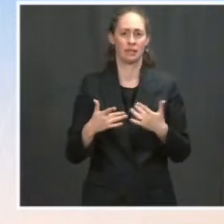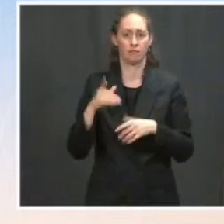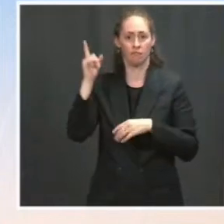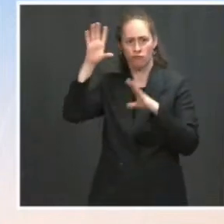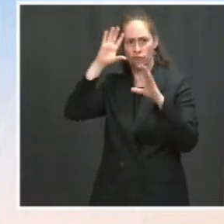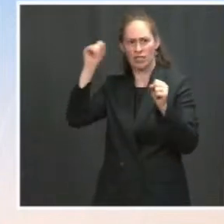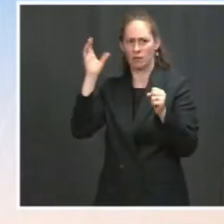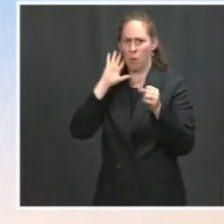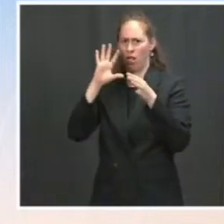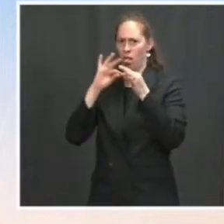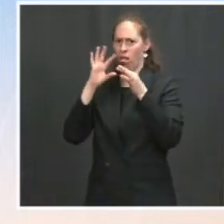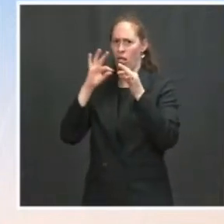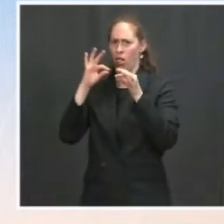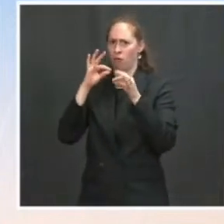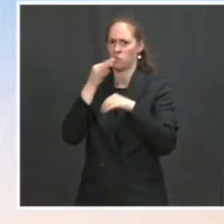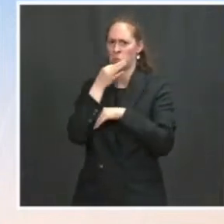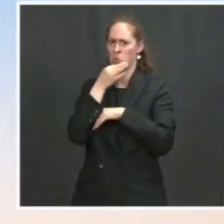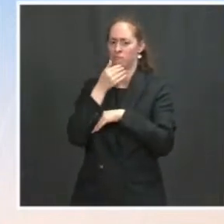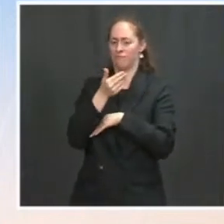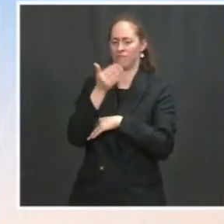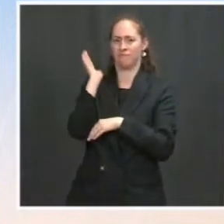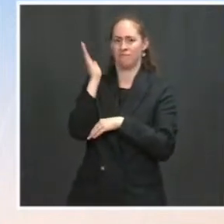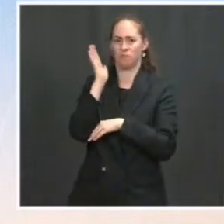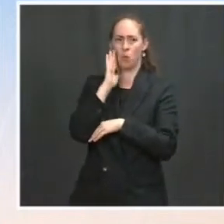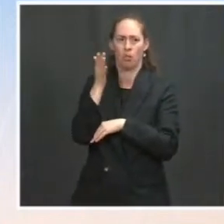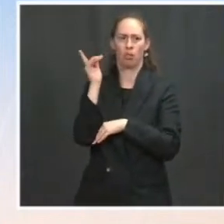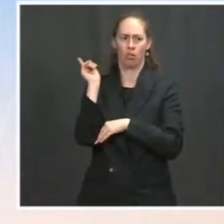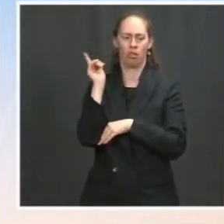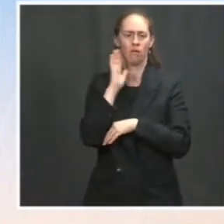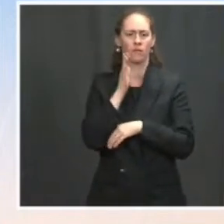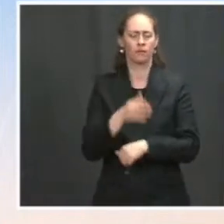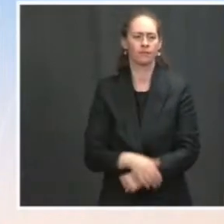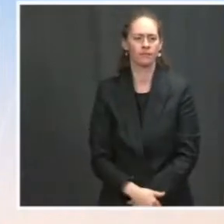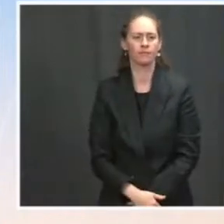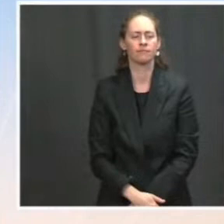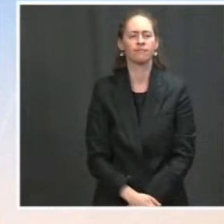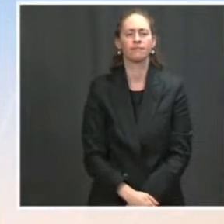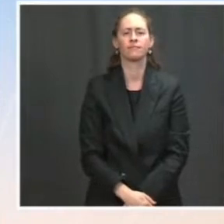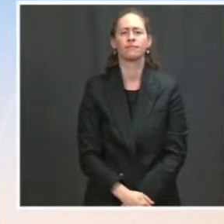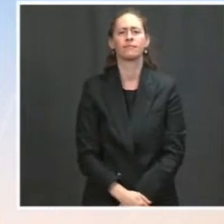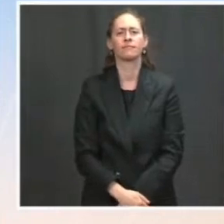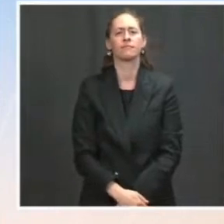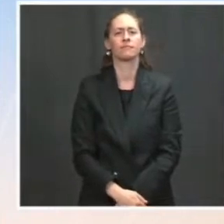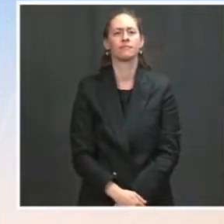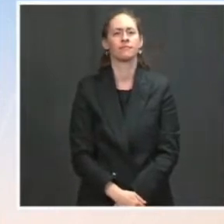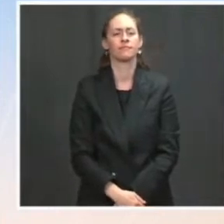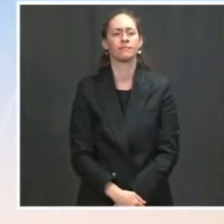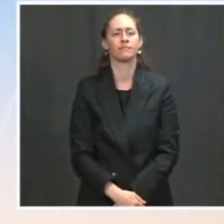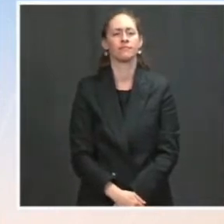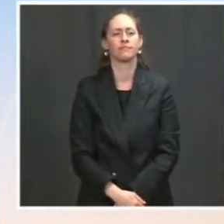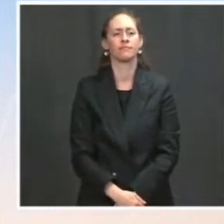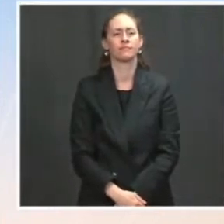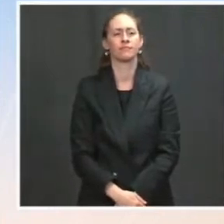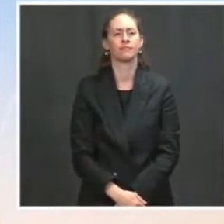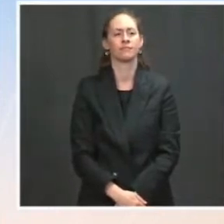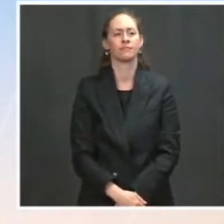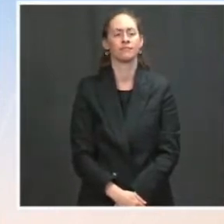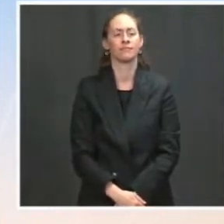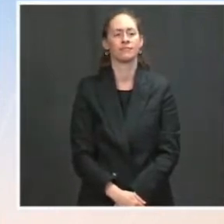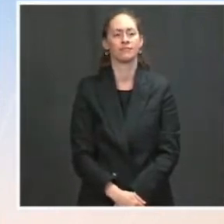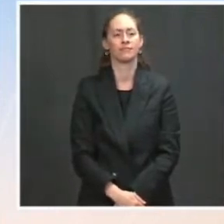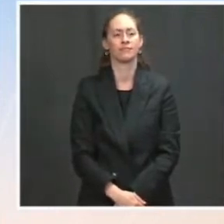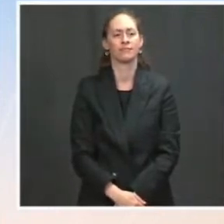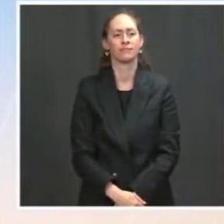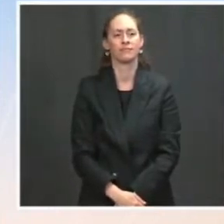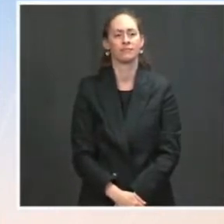later this afternoon, that his view is that we need to, we've always believed that there would be ups